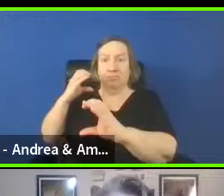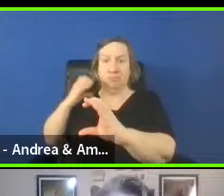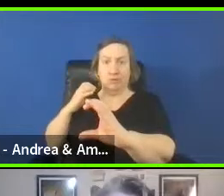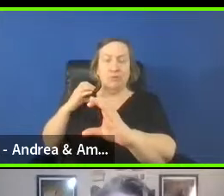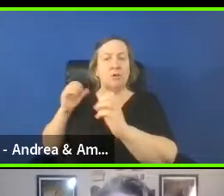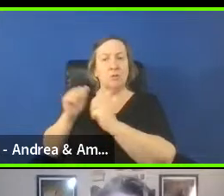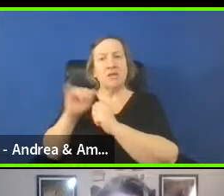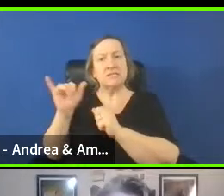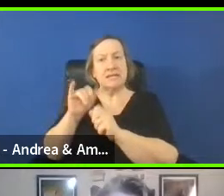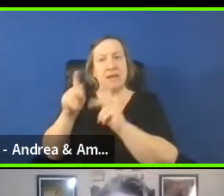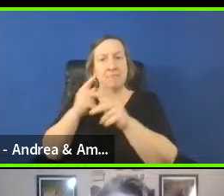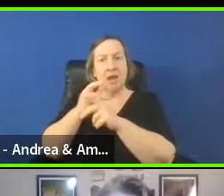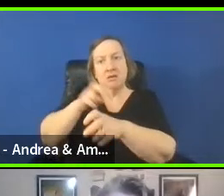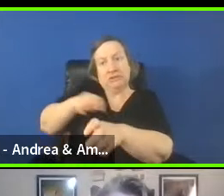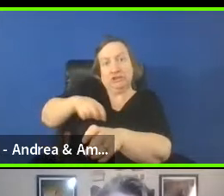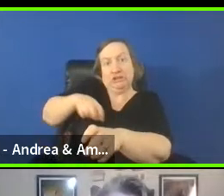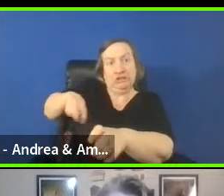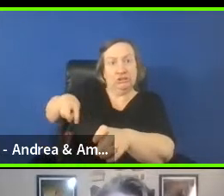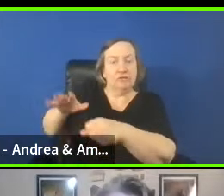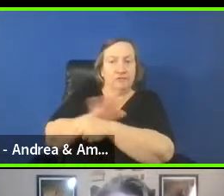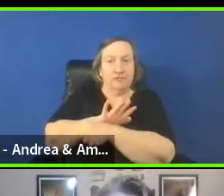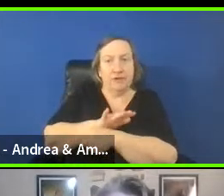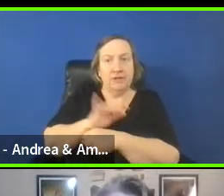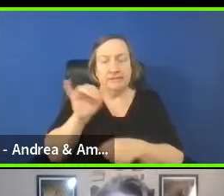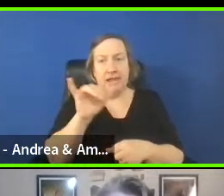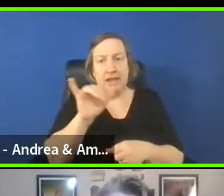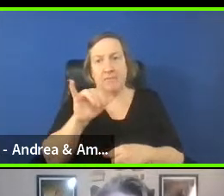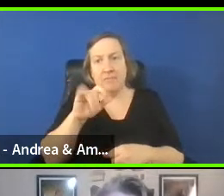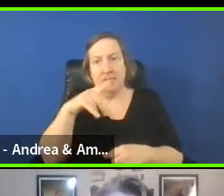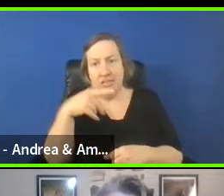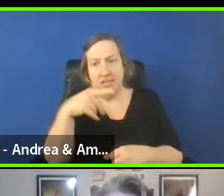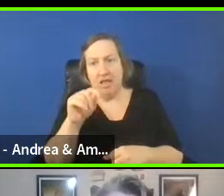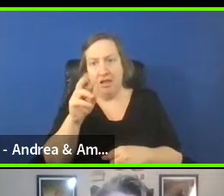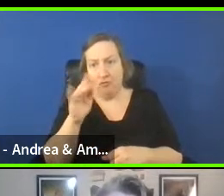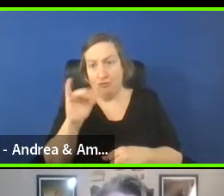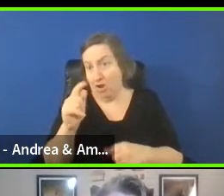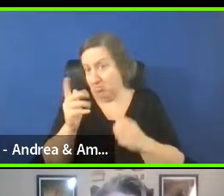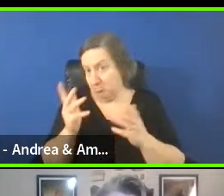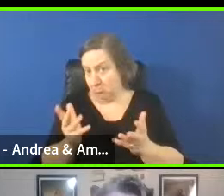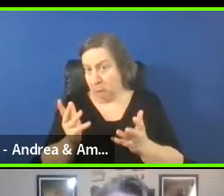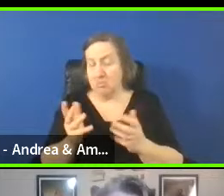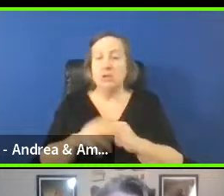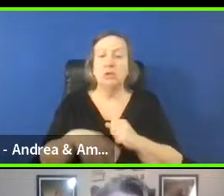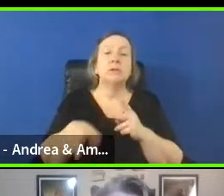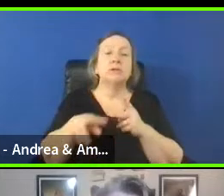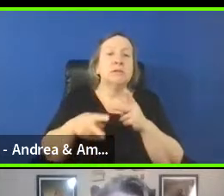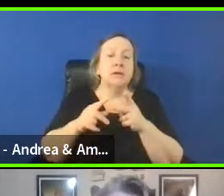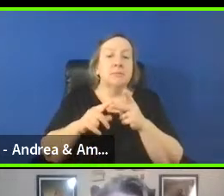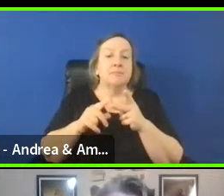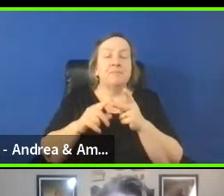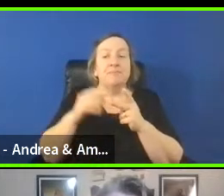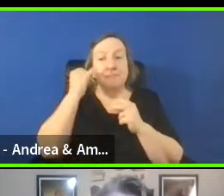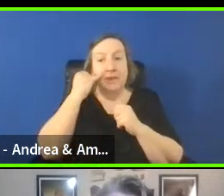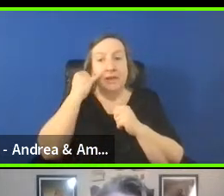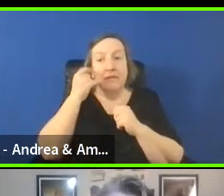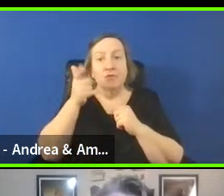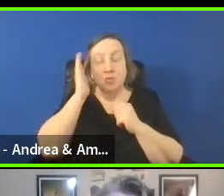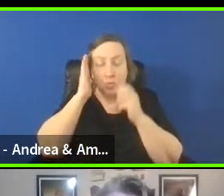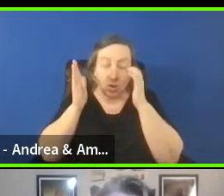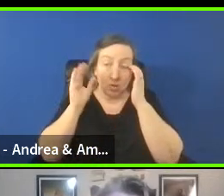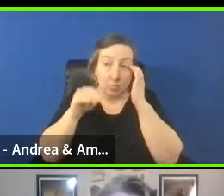have the same type of capacity that light rail does. And then secondly, if you're going to put